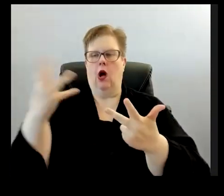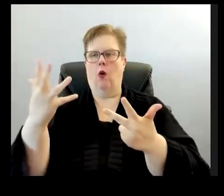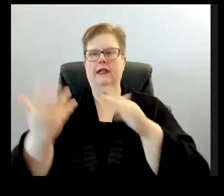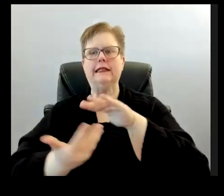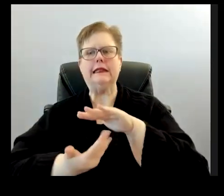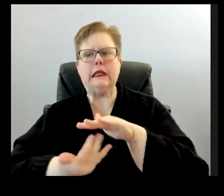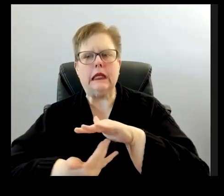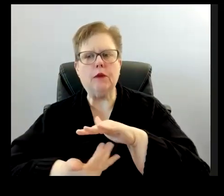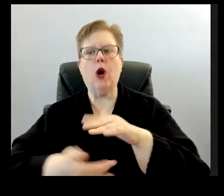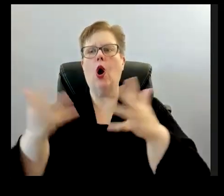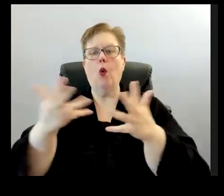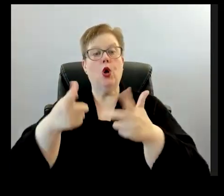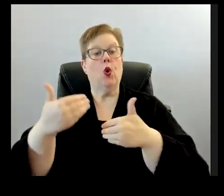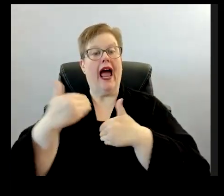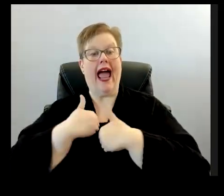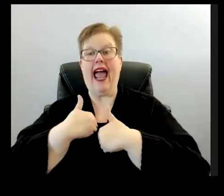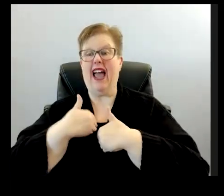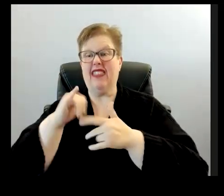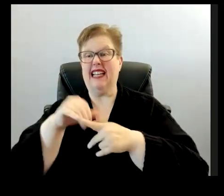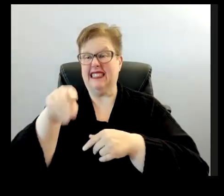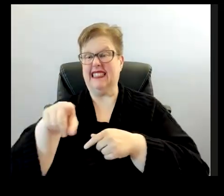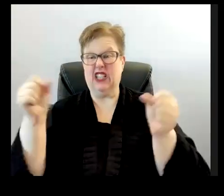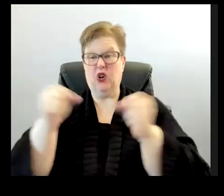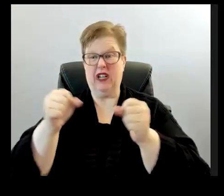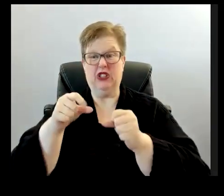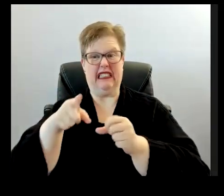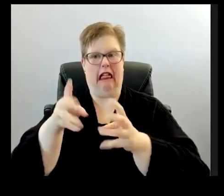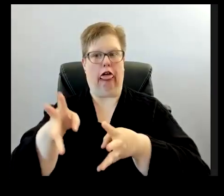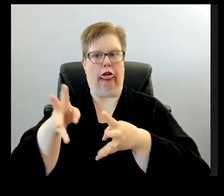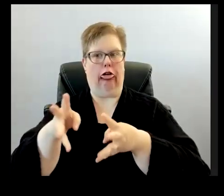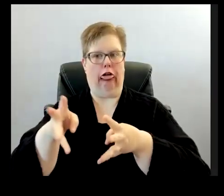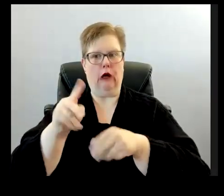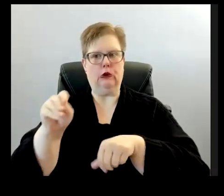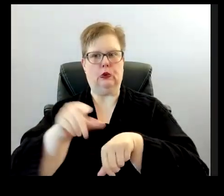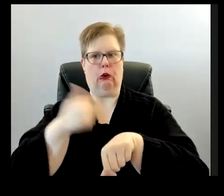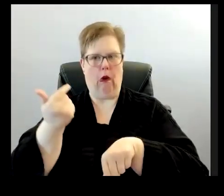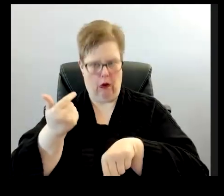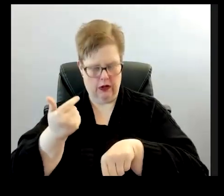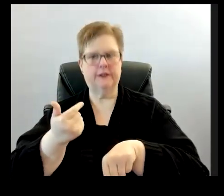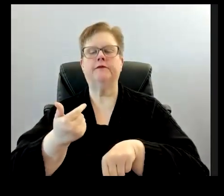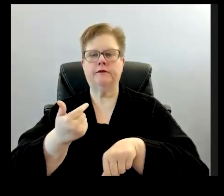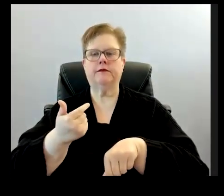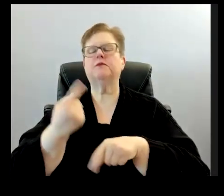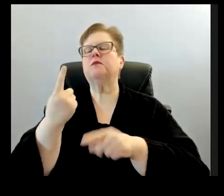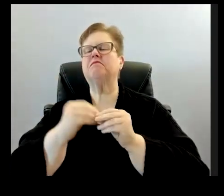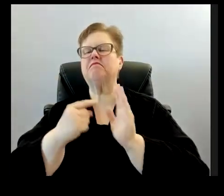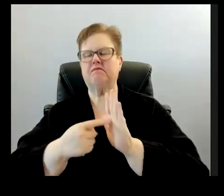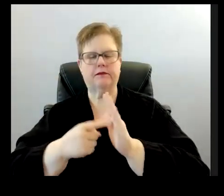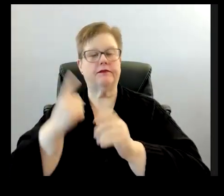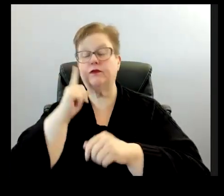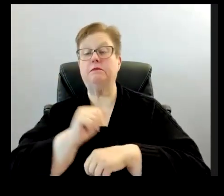if anything, do you have that is in the fridge for far longer than it should be? I'll give you one more example. So